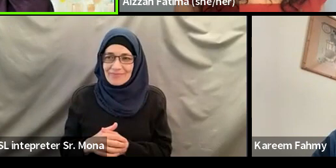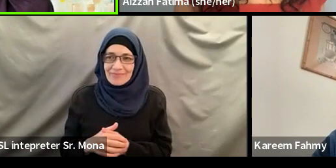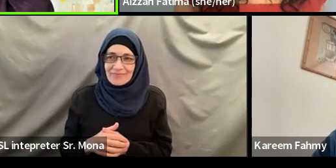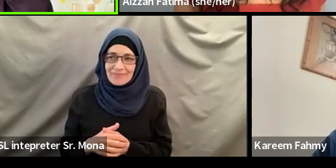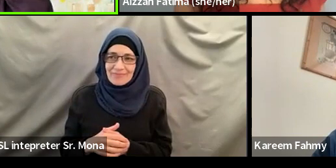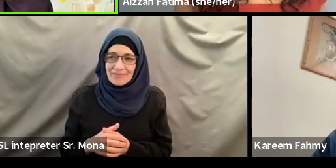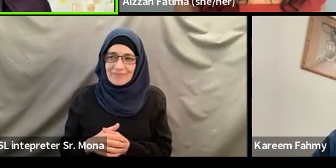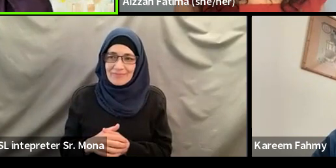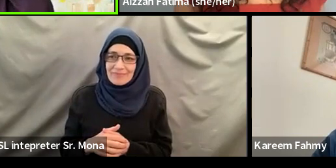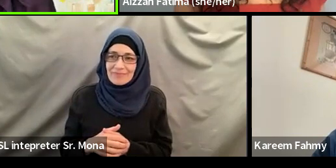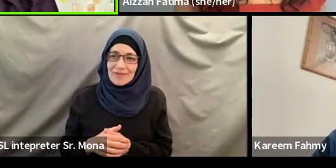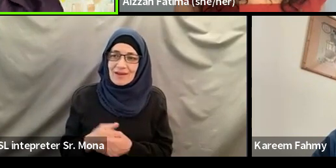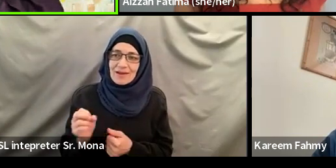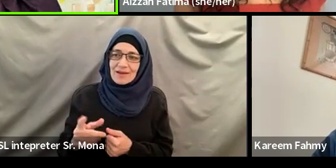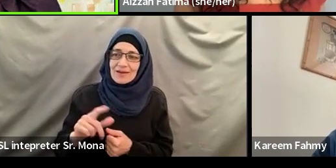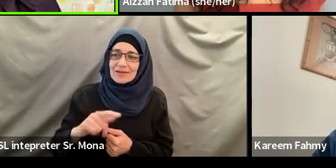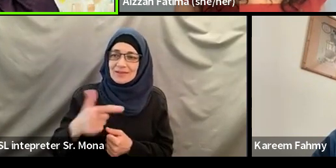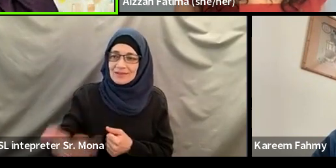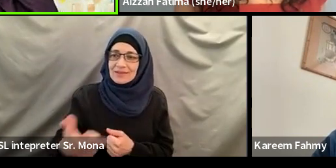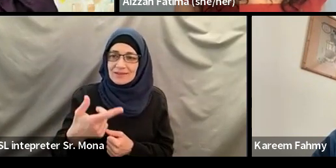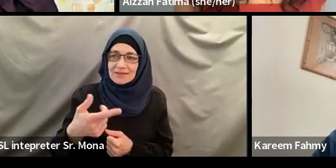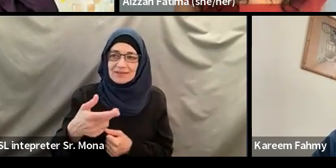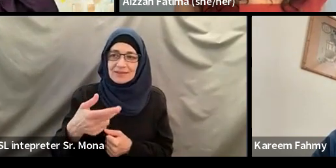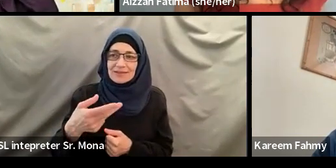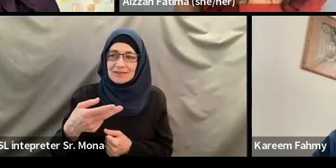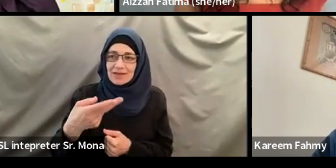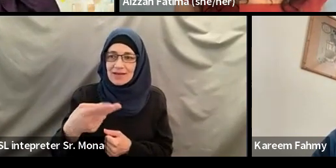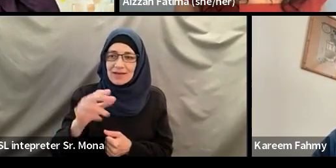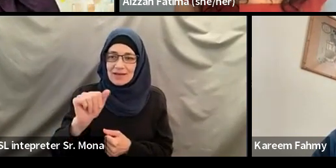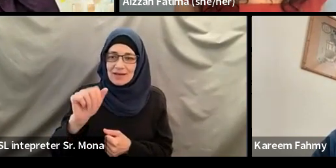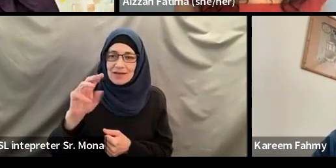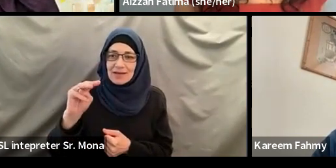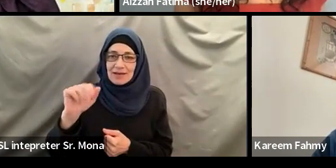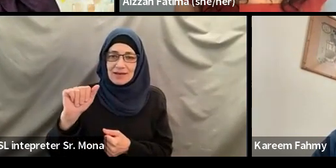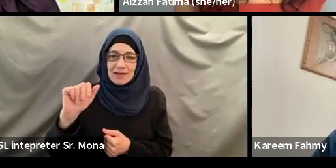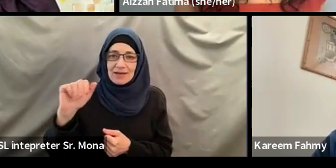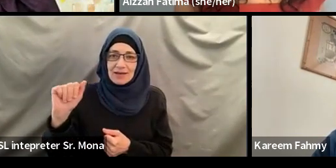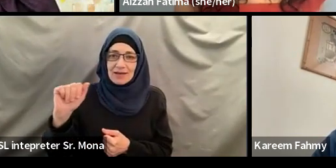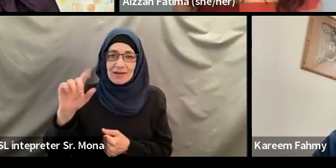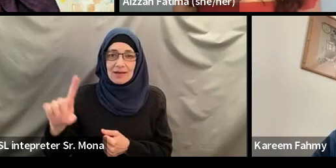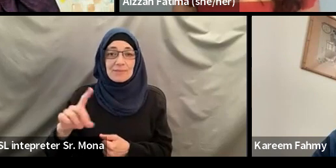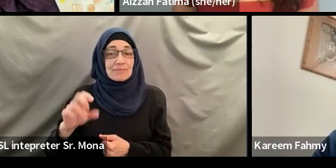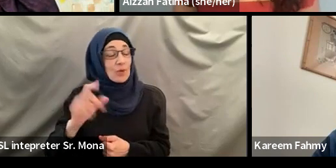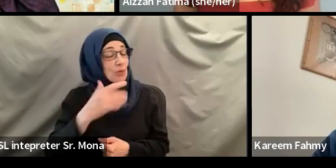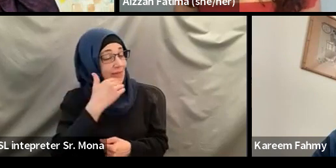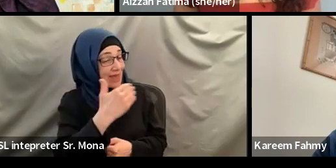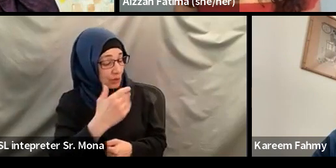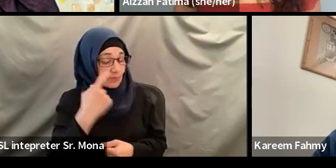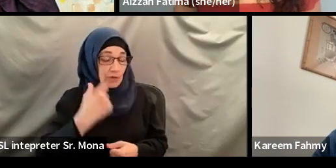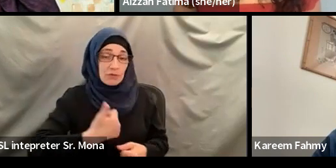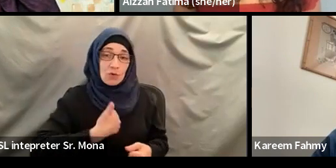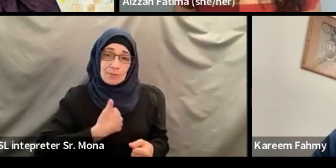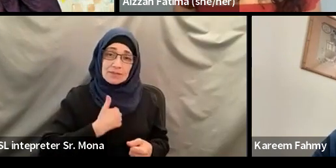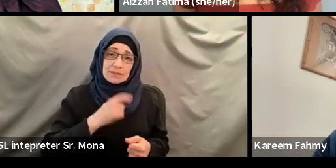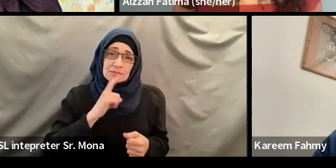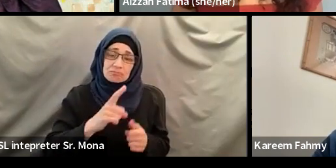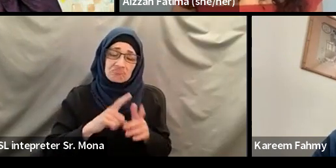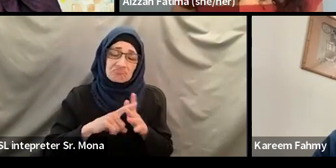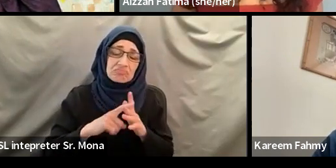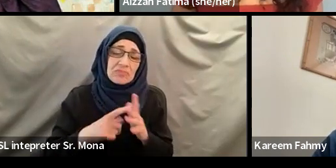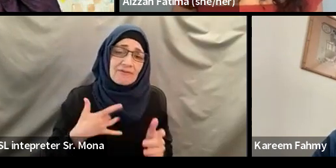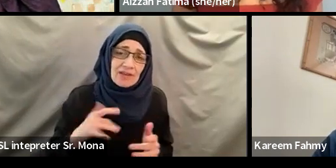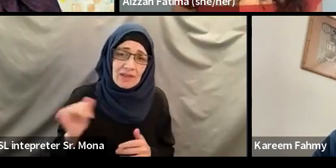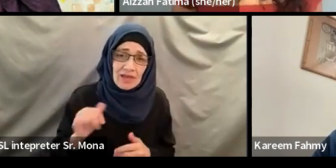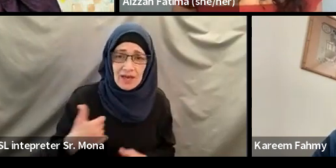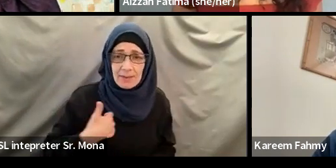Come on, go ahead. Thank you. For myself, essentially, I feel like I'm